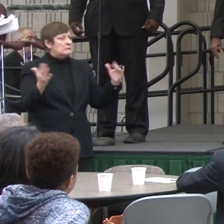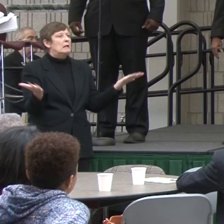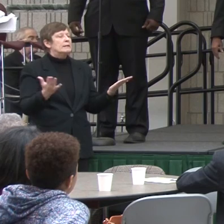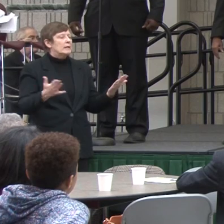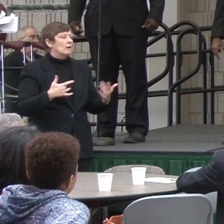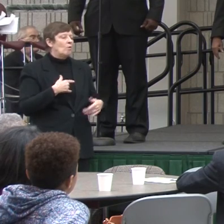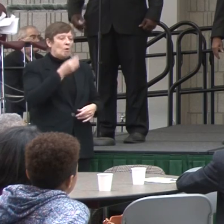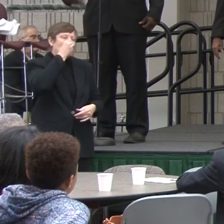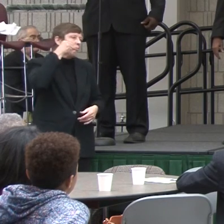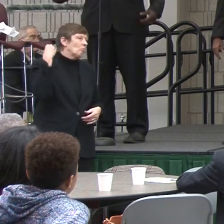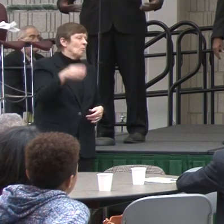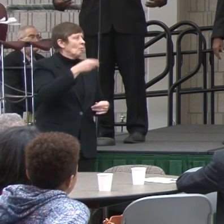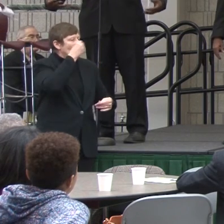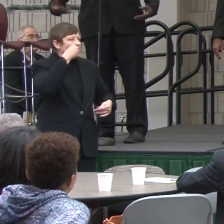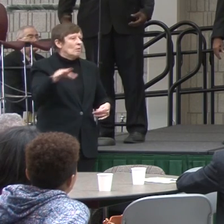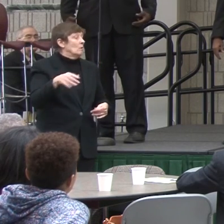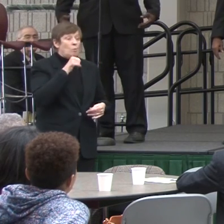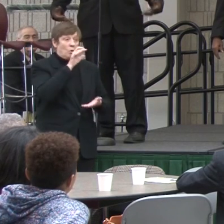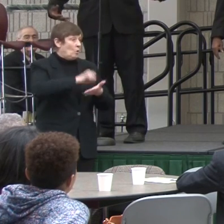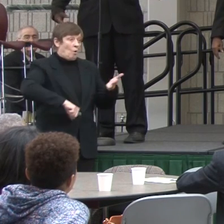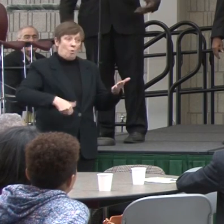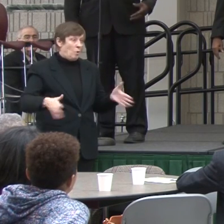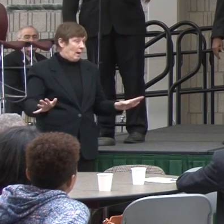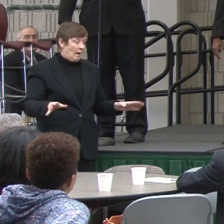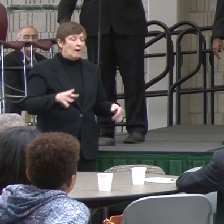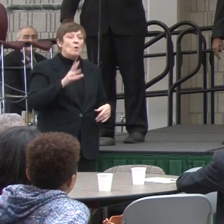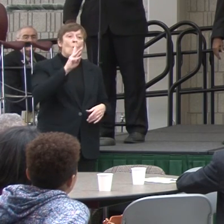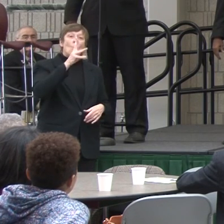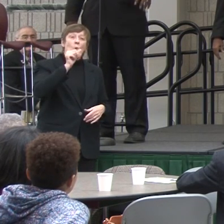apathy won't go away. The ugliness of Wall Street is now